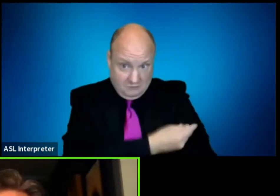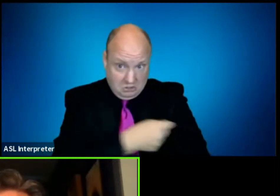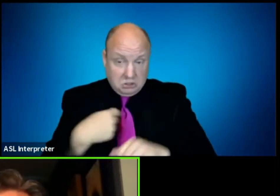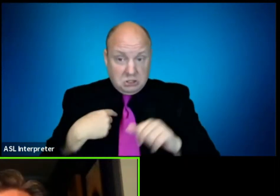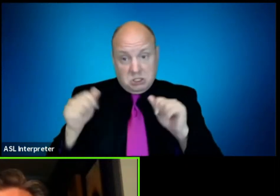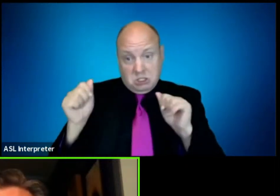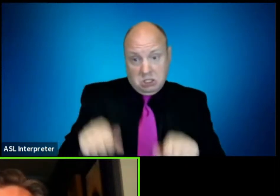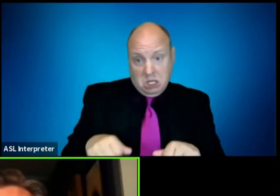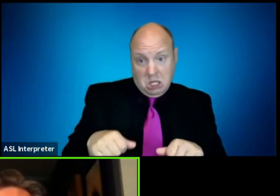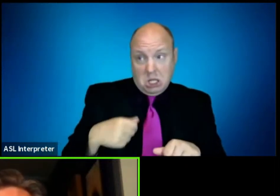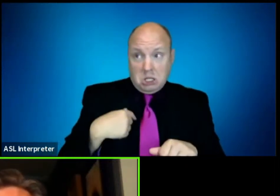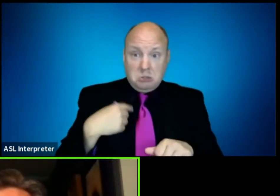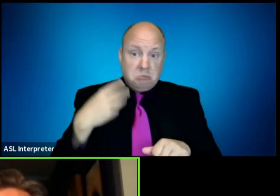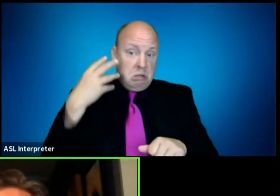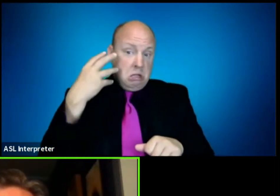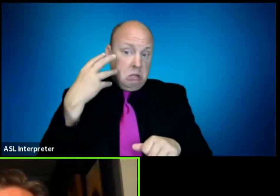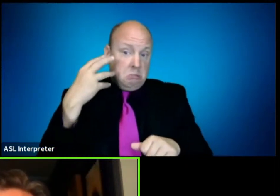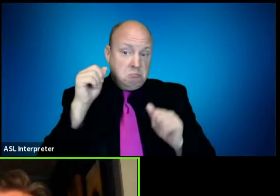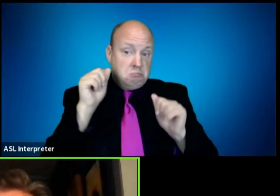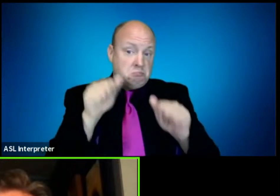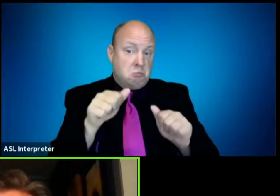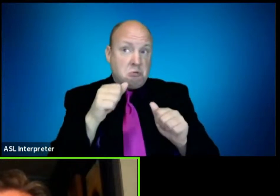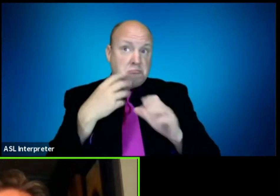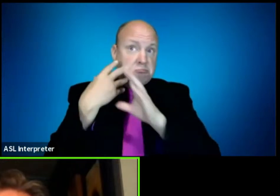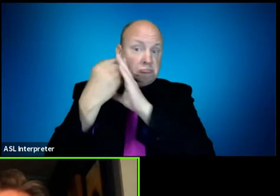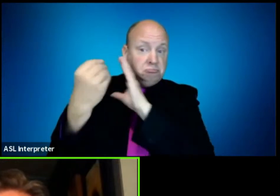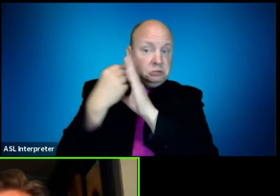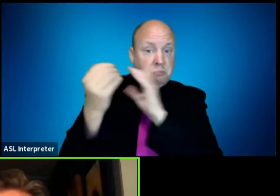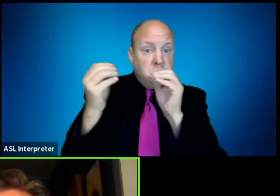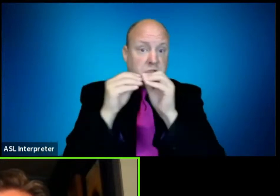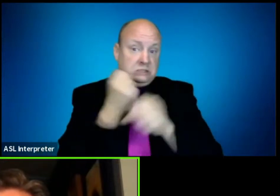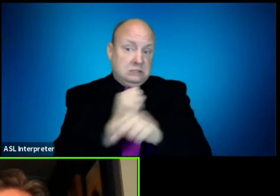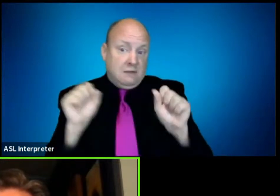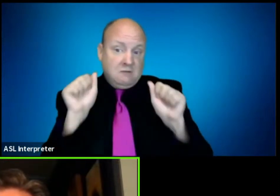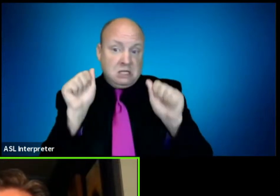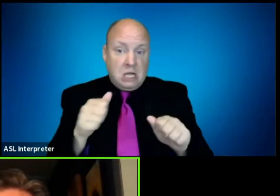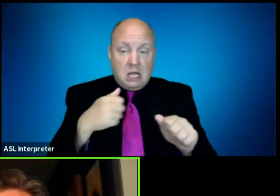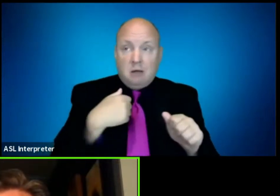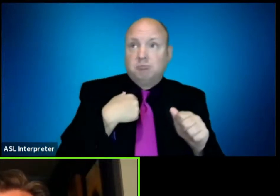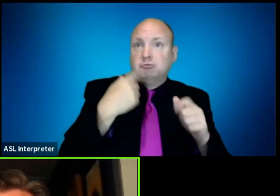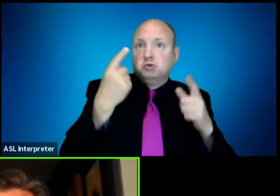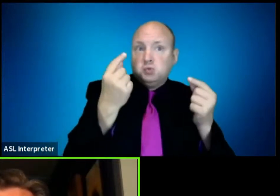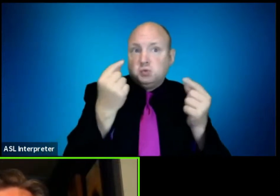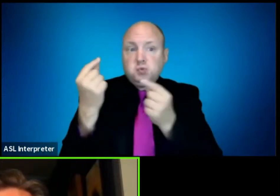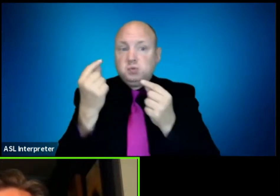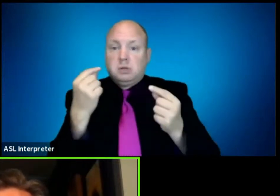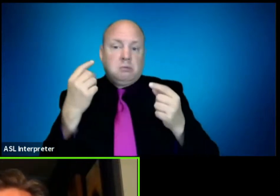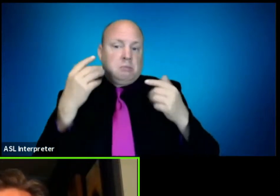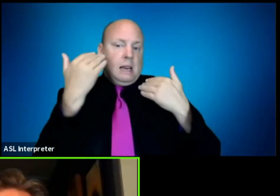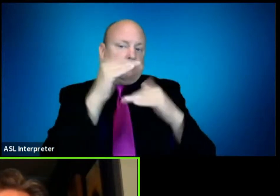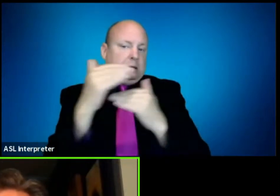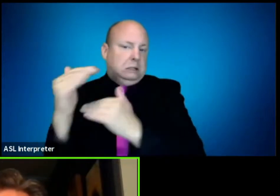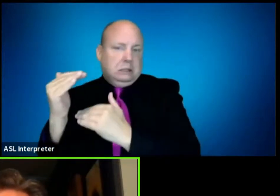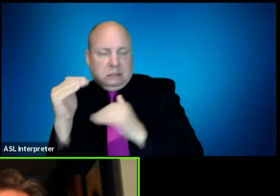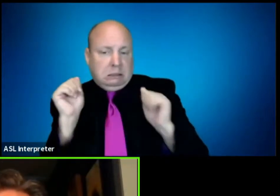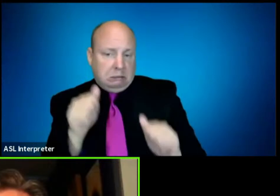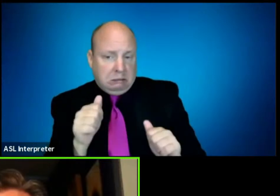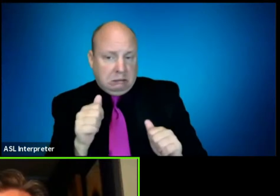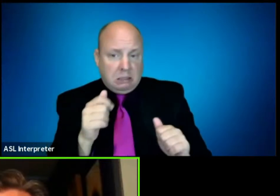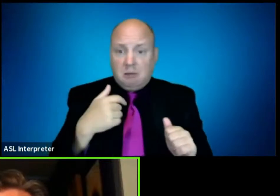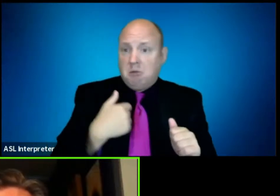smaller group? So you reduce the risk of introducing COVID into a school while it's circulating high and potentially expose